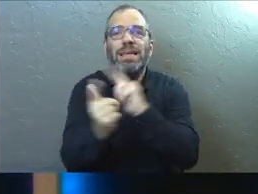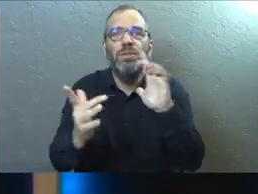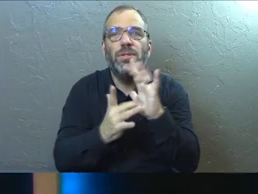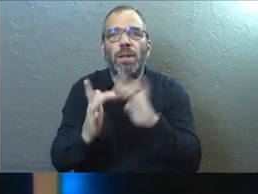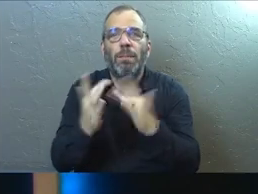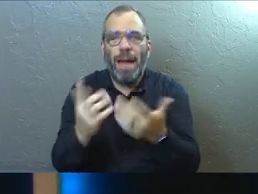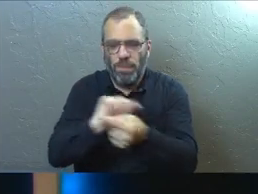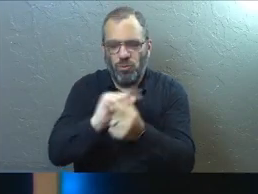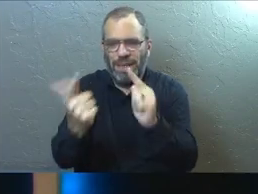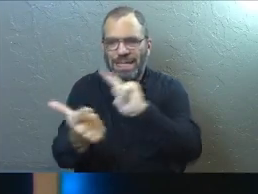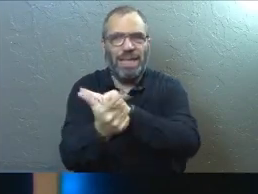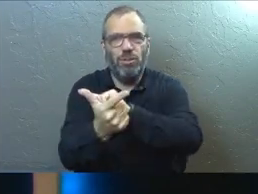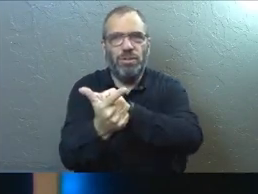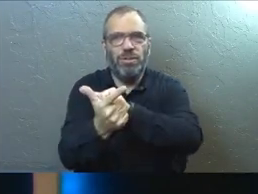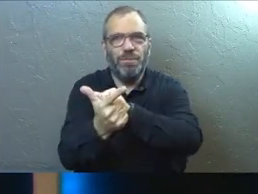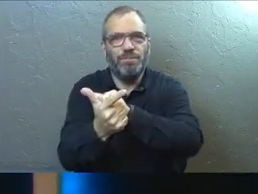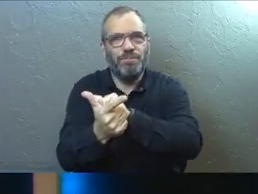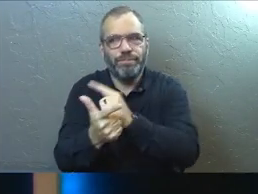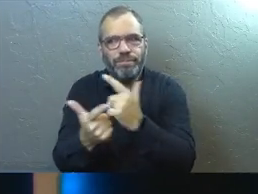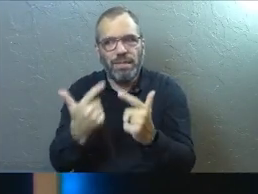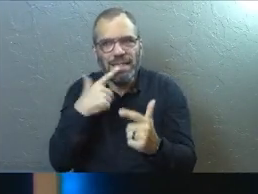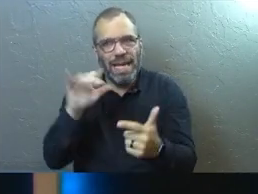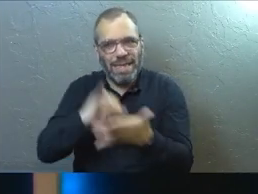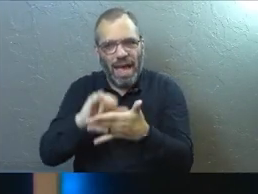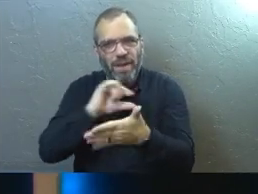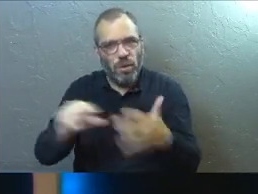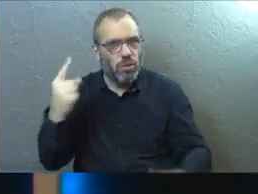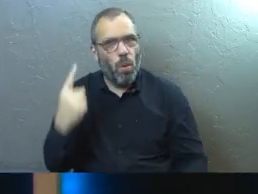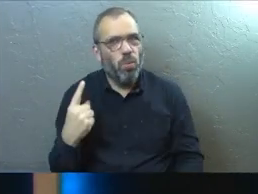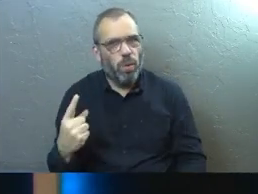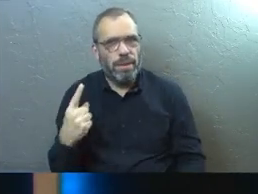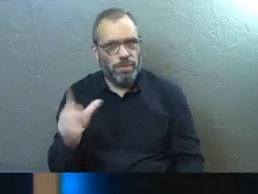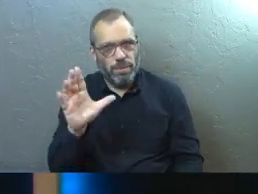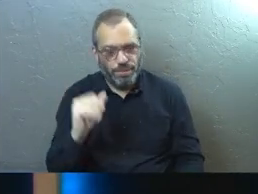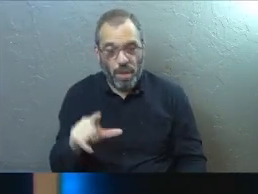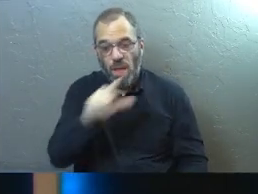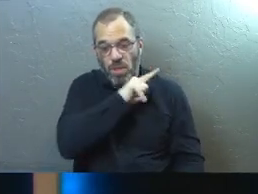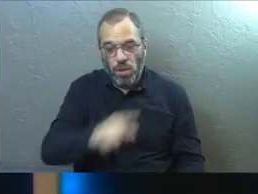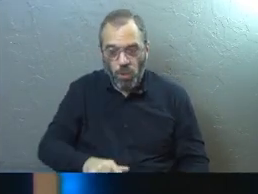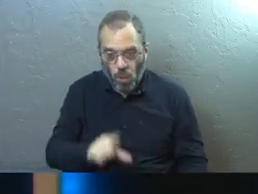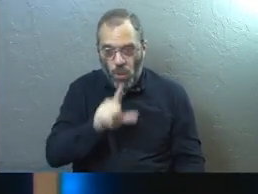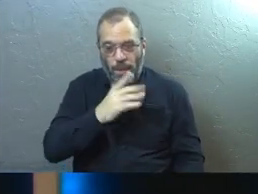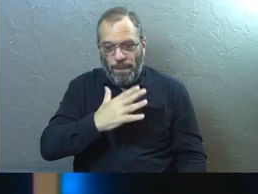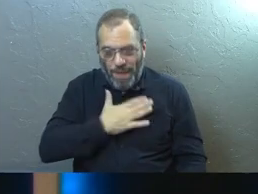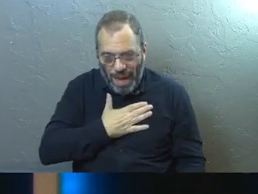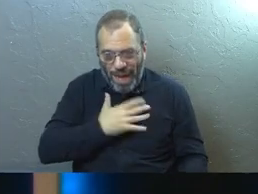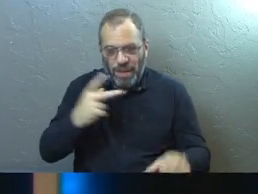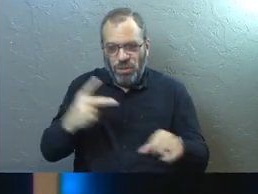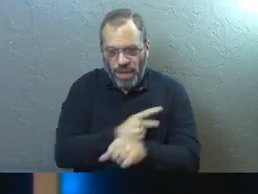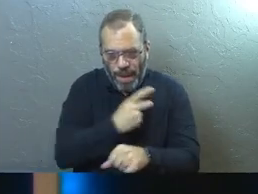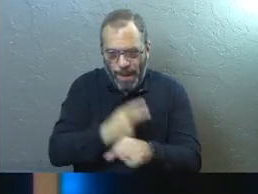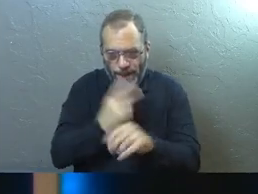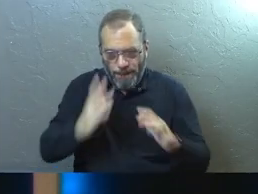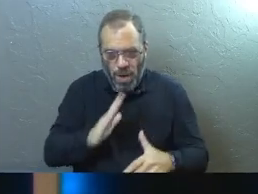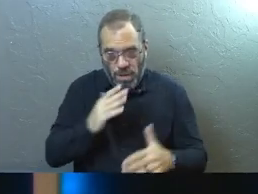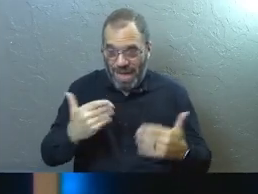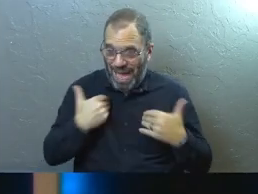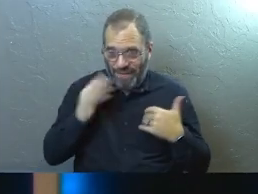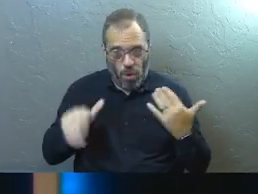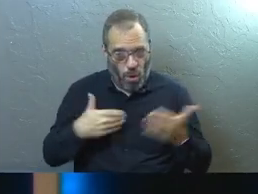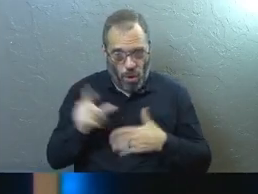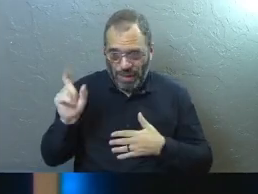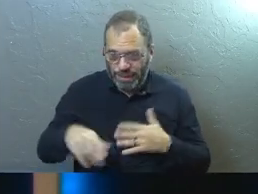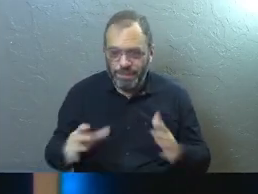know, translations, all of those different ways of saying it throughout this message. The Lord is my shepherd. I have all that